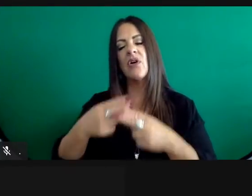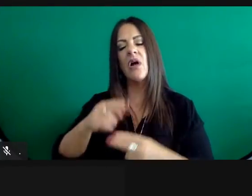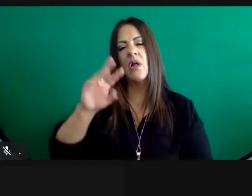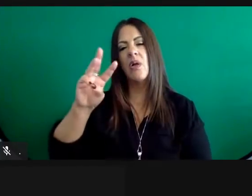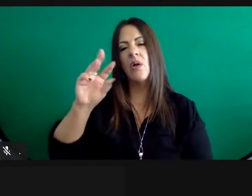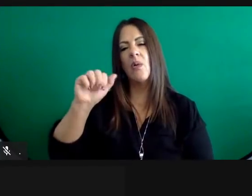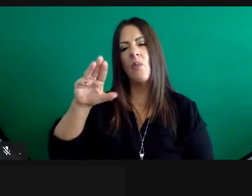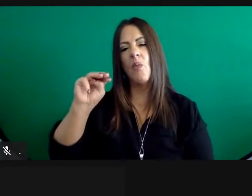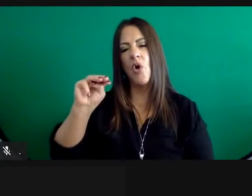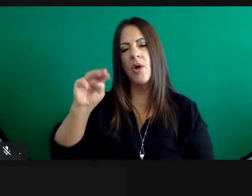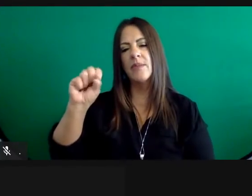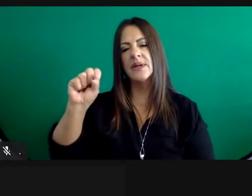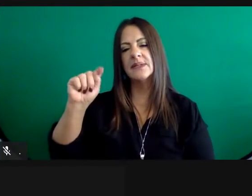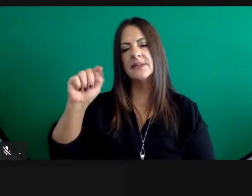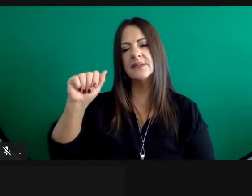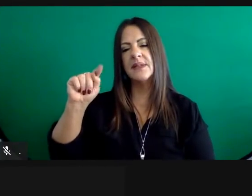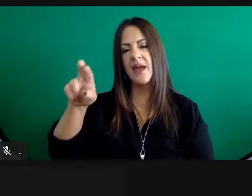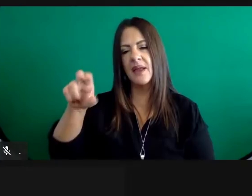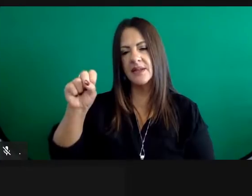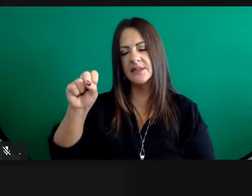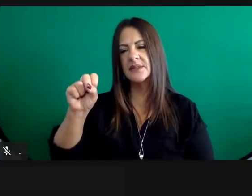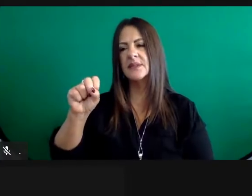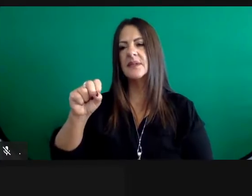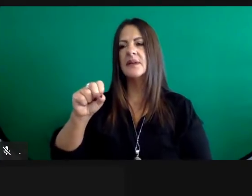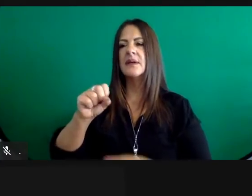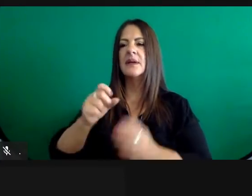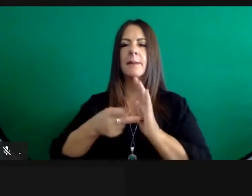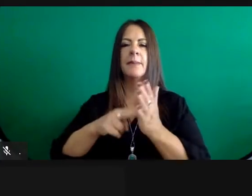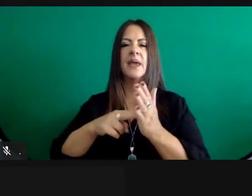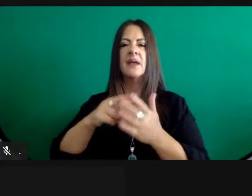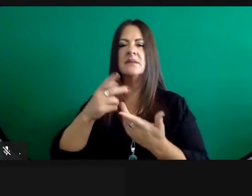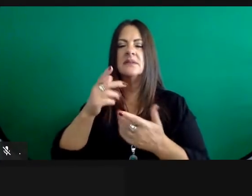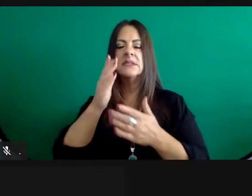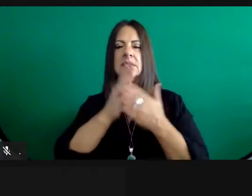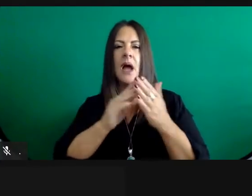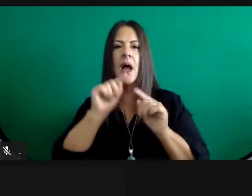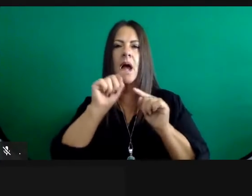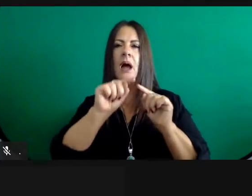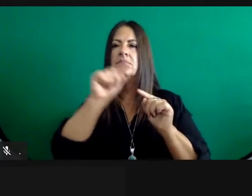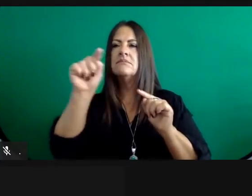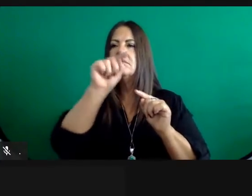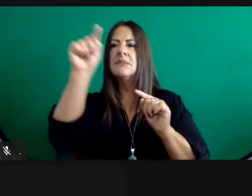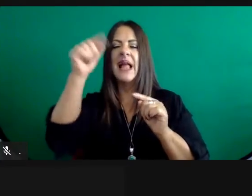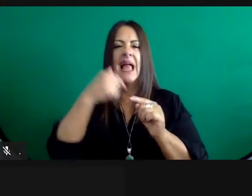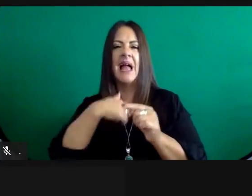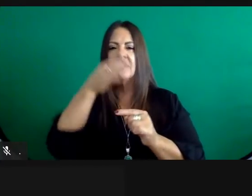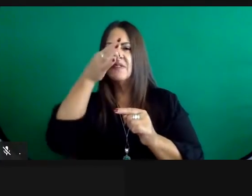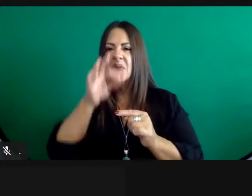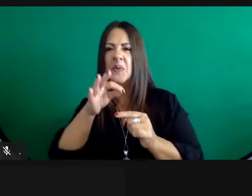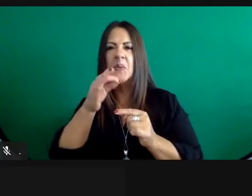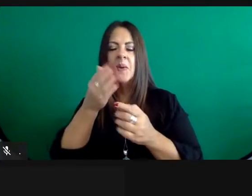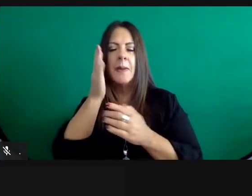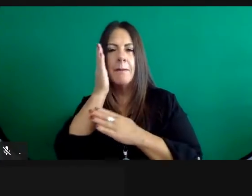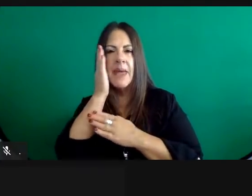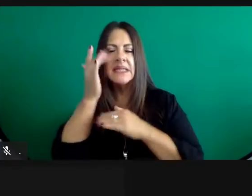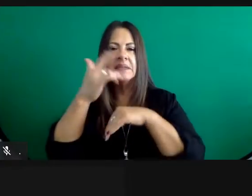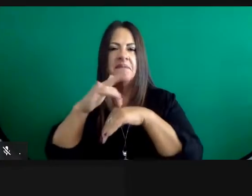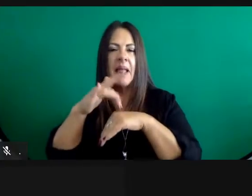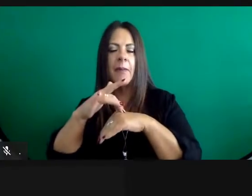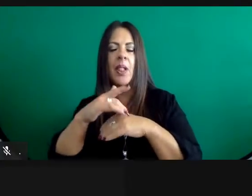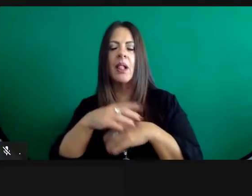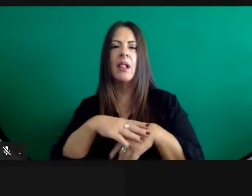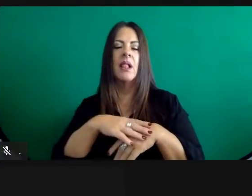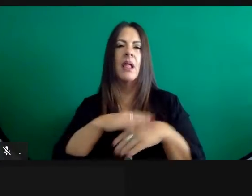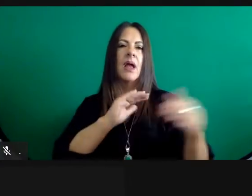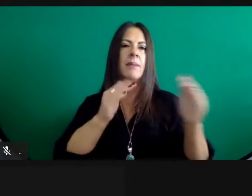support some of those locations that have very few beds available for the number of anticipated individuals